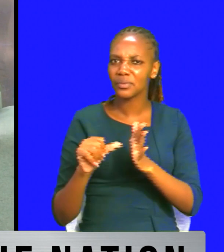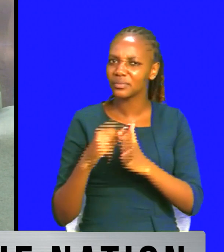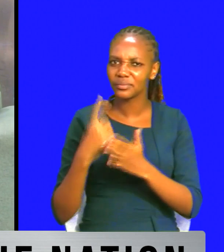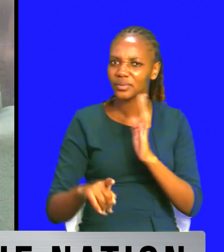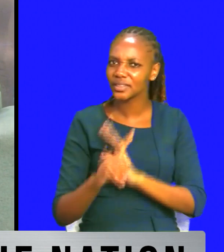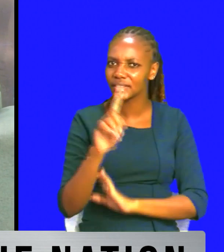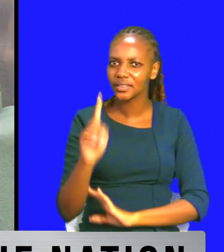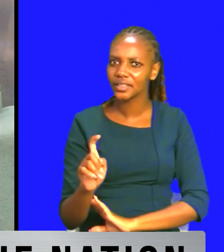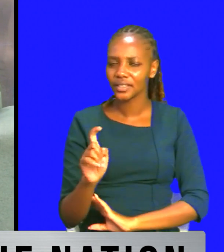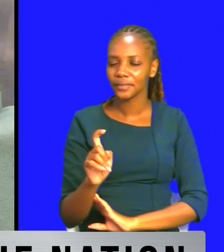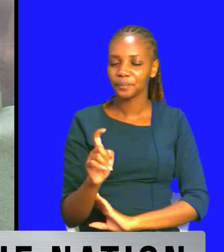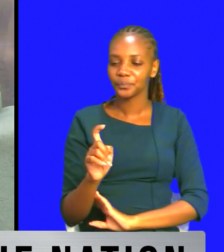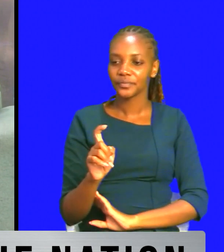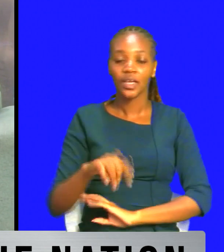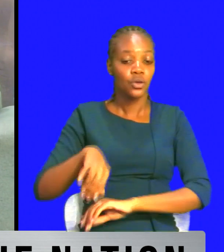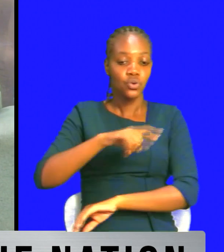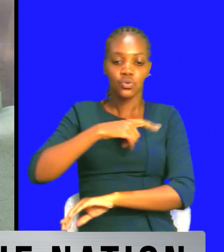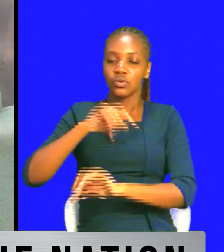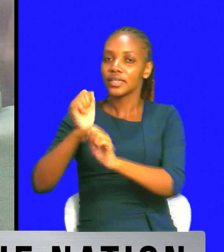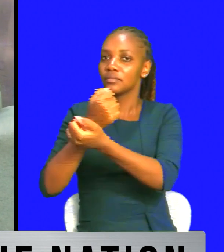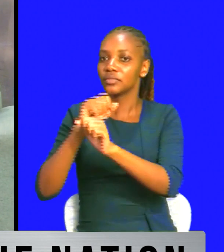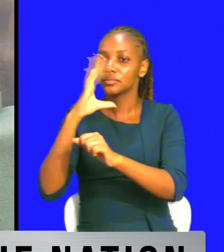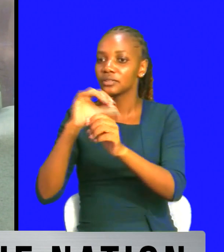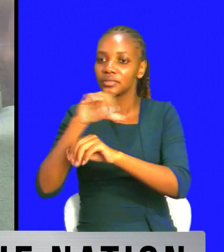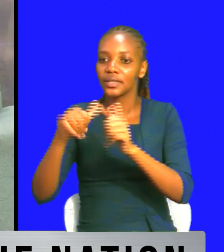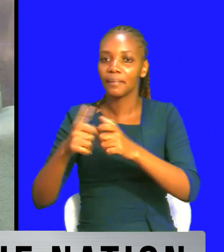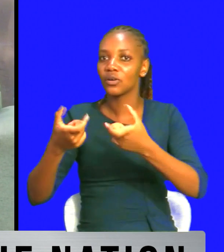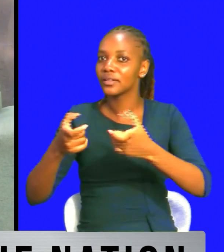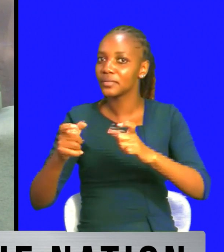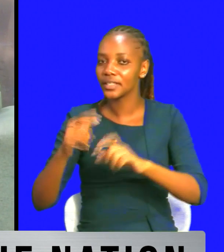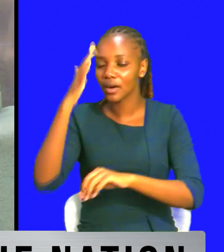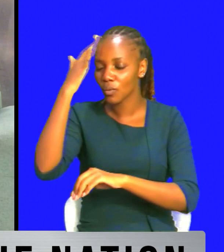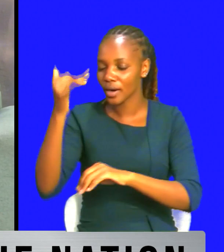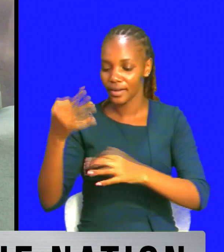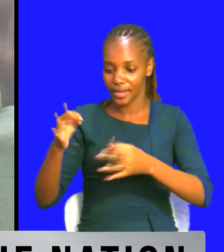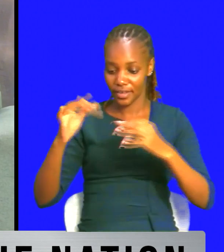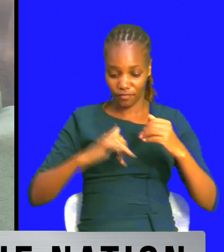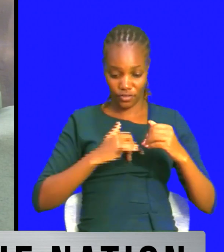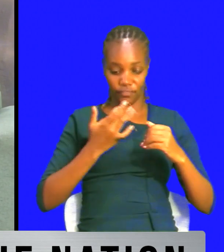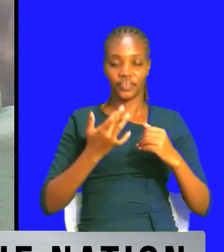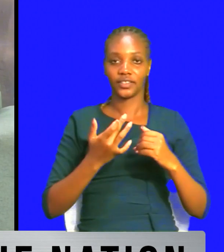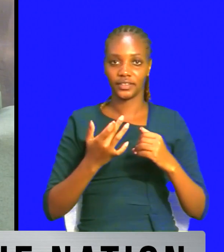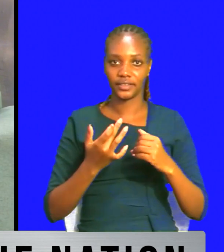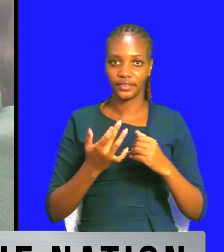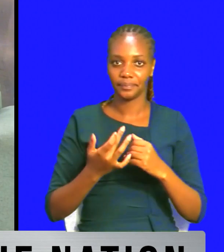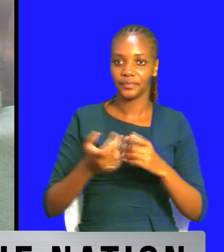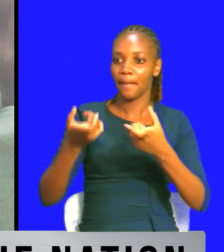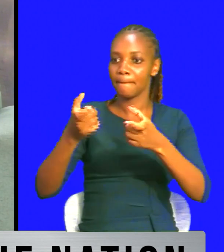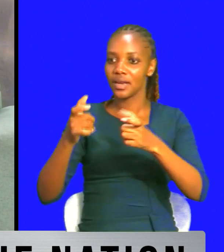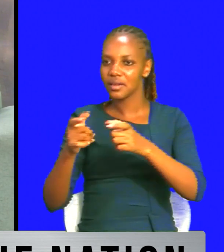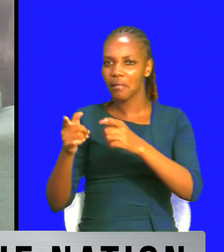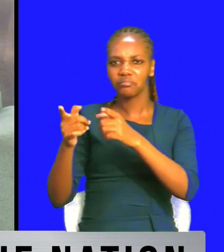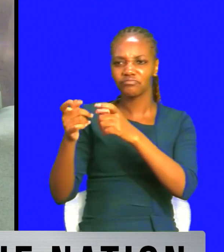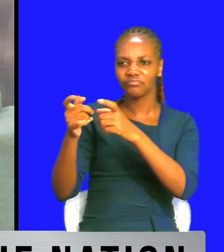rattle? Jonah, we cannot talk about what the media did and what happened. If you feel that you have been rattled by the media or